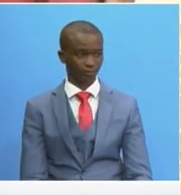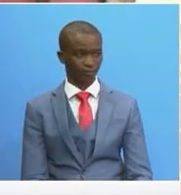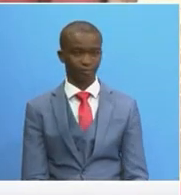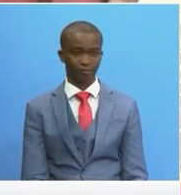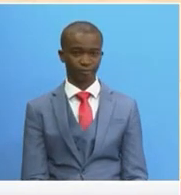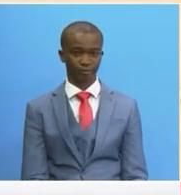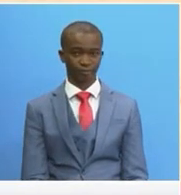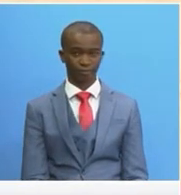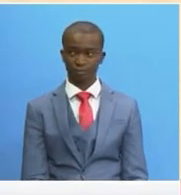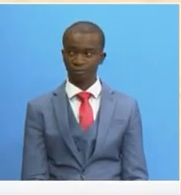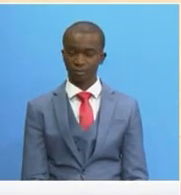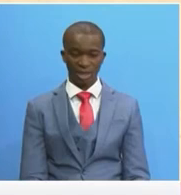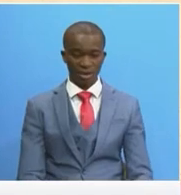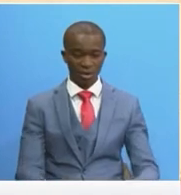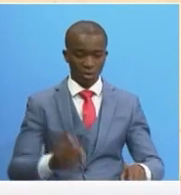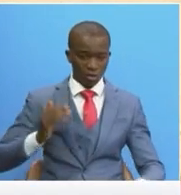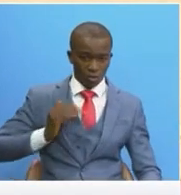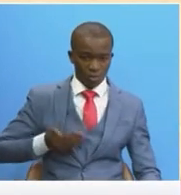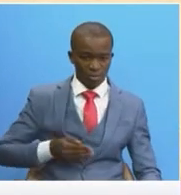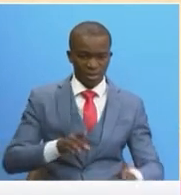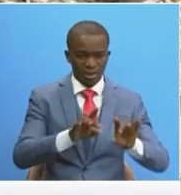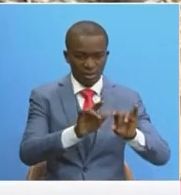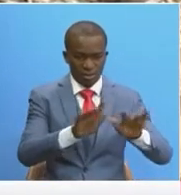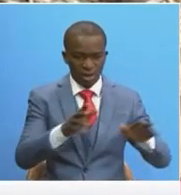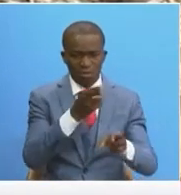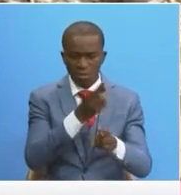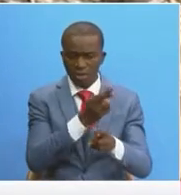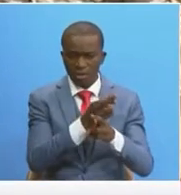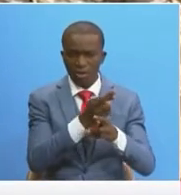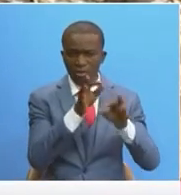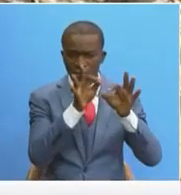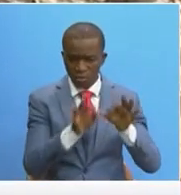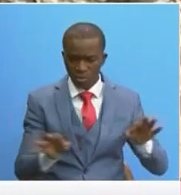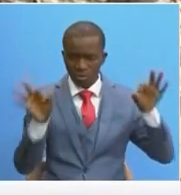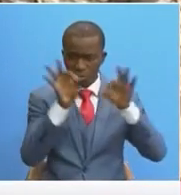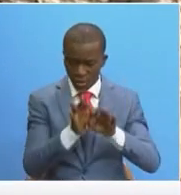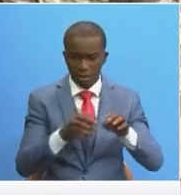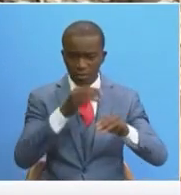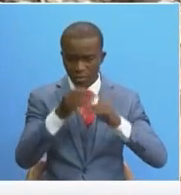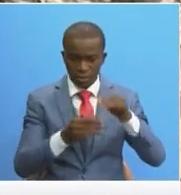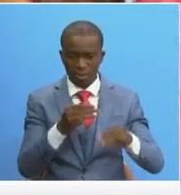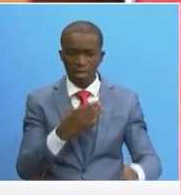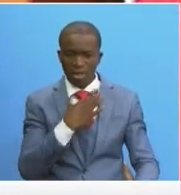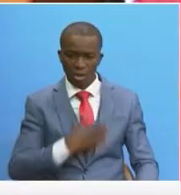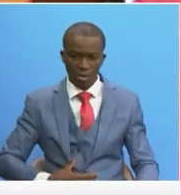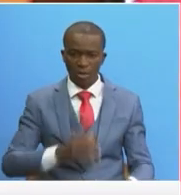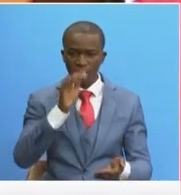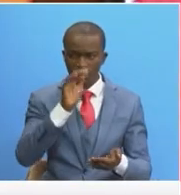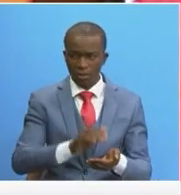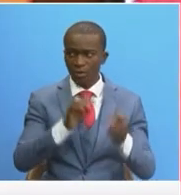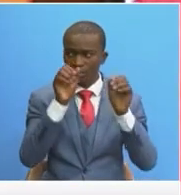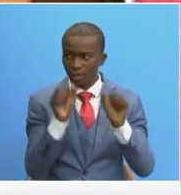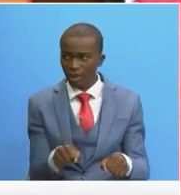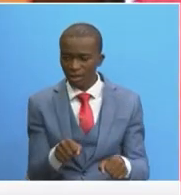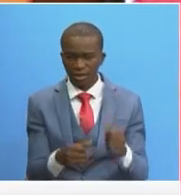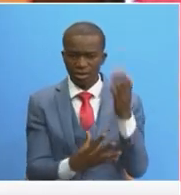Strengthening women's land rights has important policy consequences for poverty reduction and gender equality in Zambia.